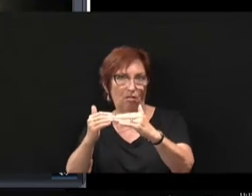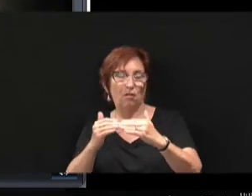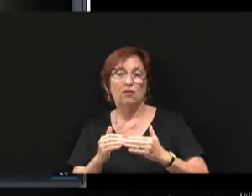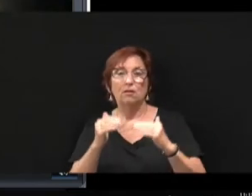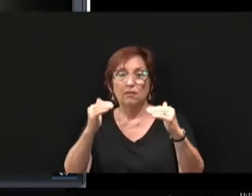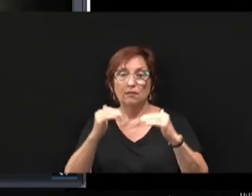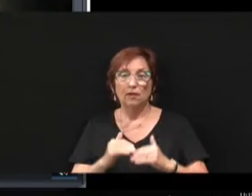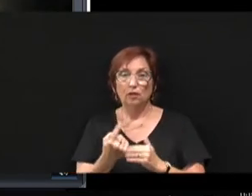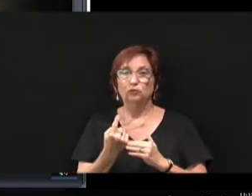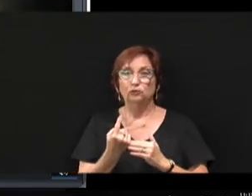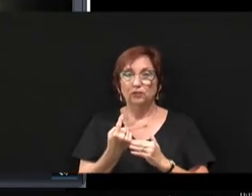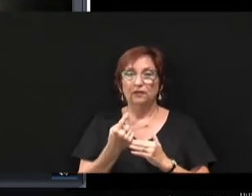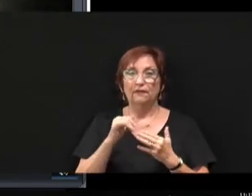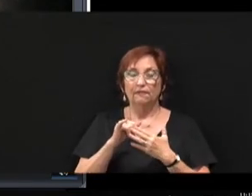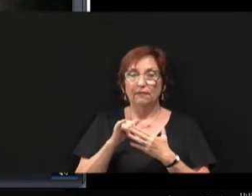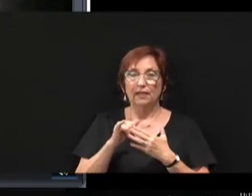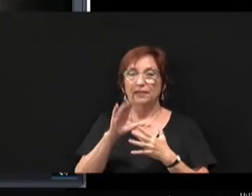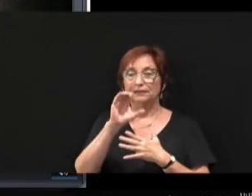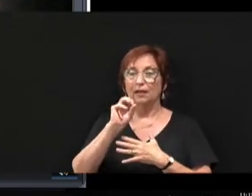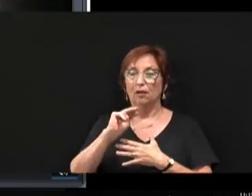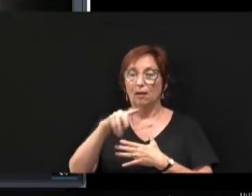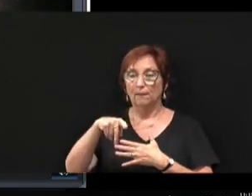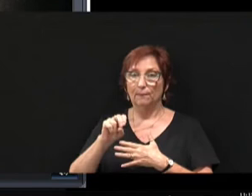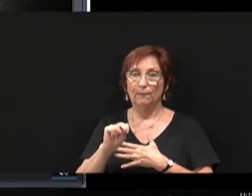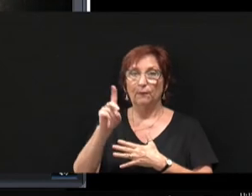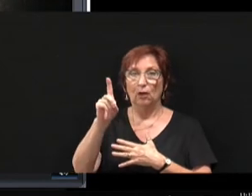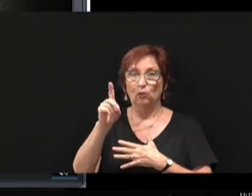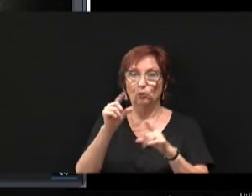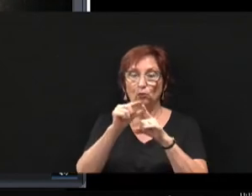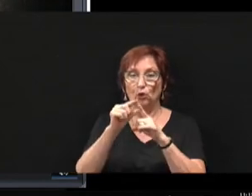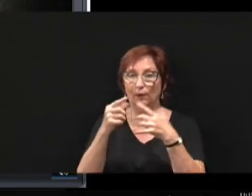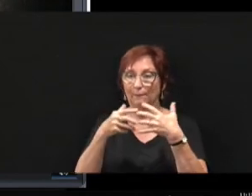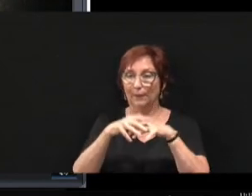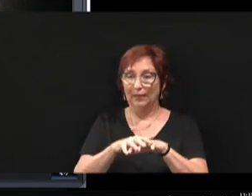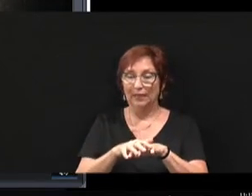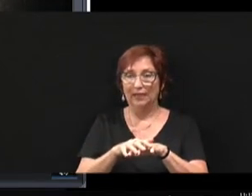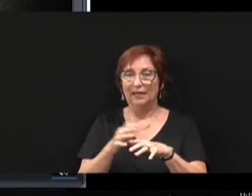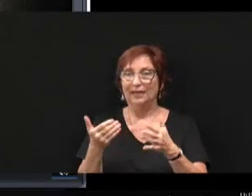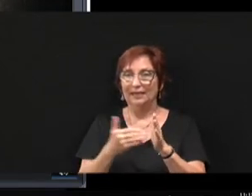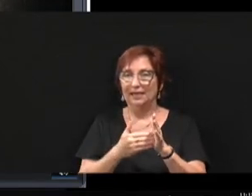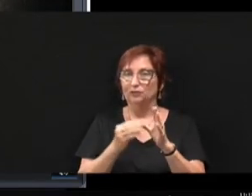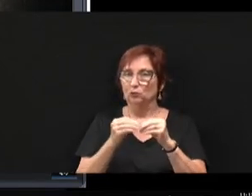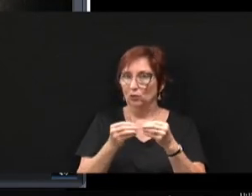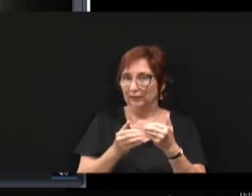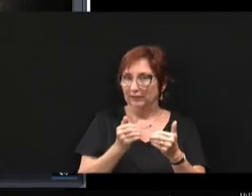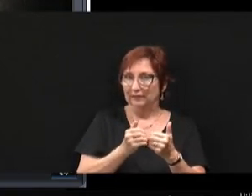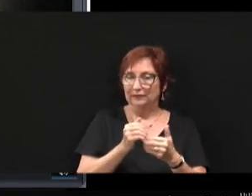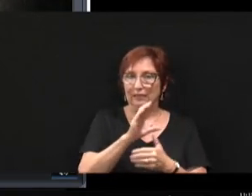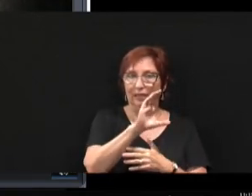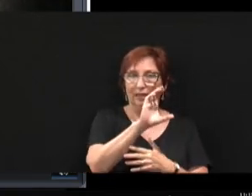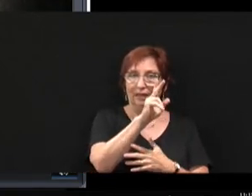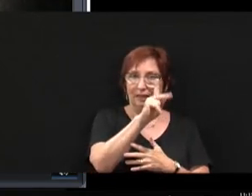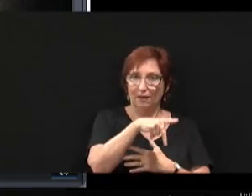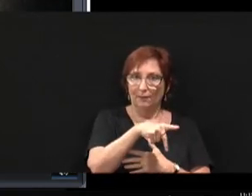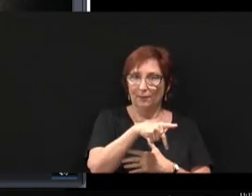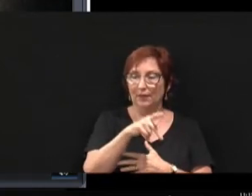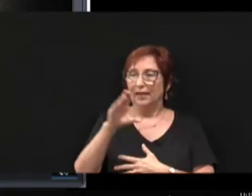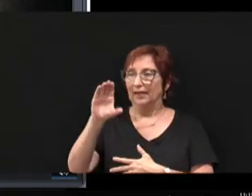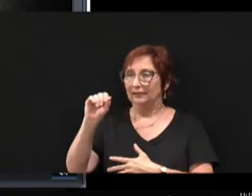one is a compound word blending. Again, it's easier. Let's put cup and cake